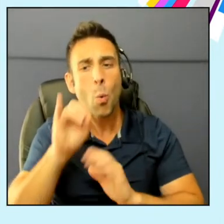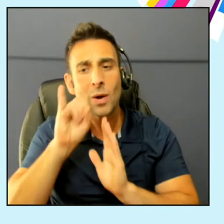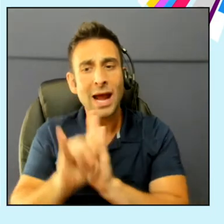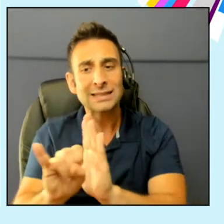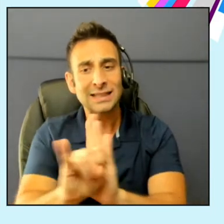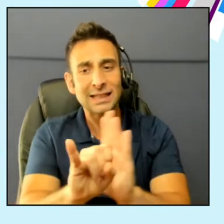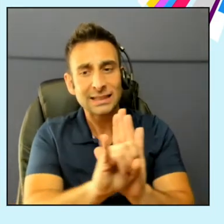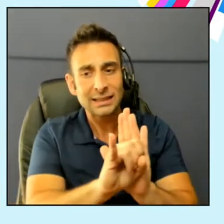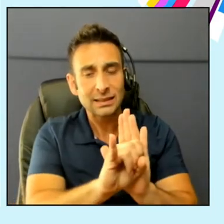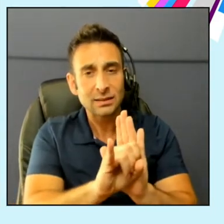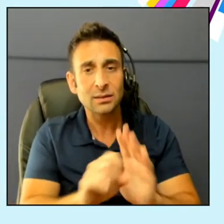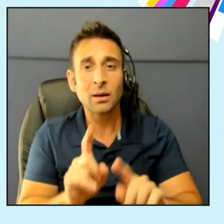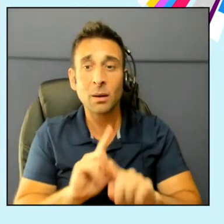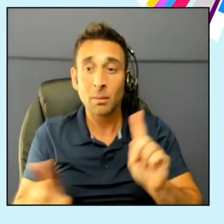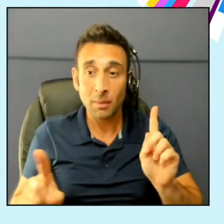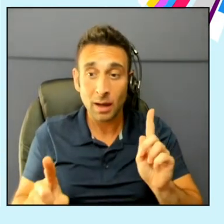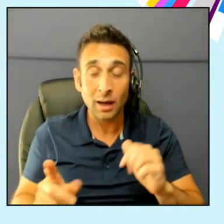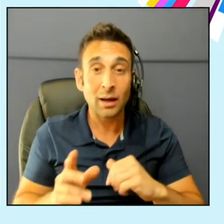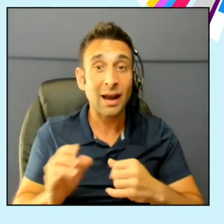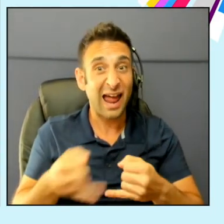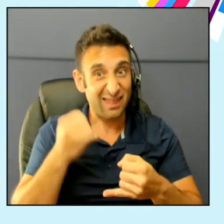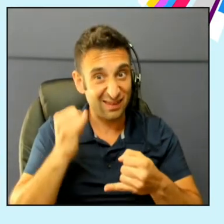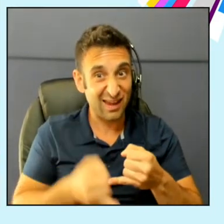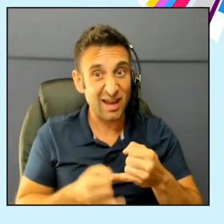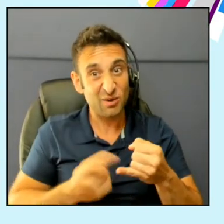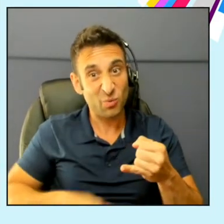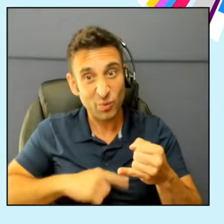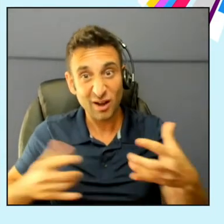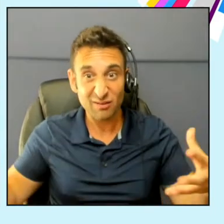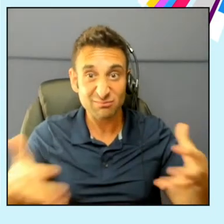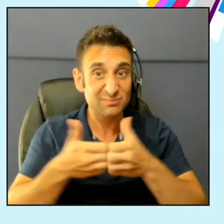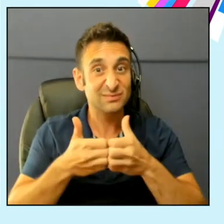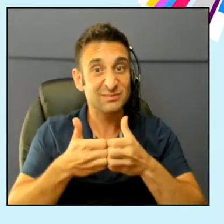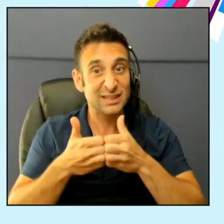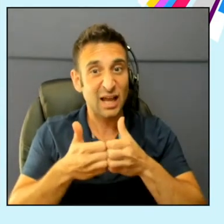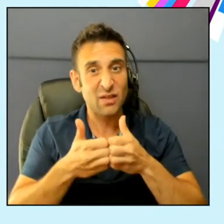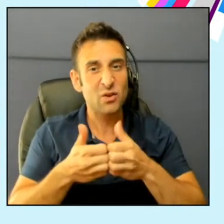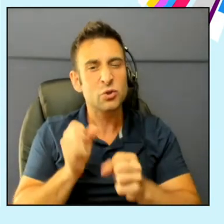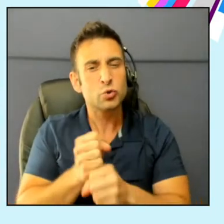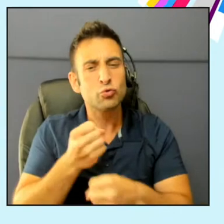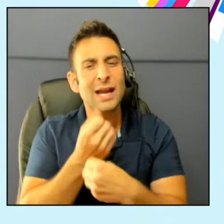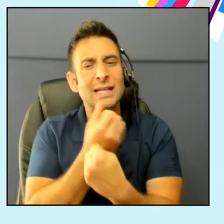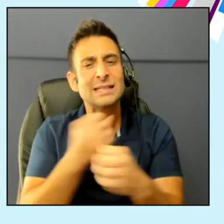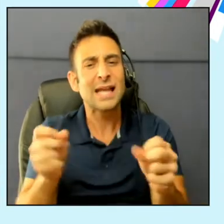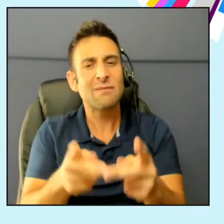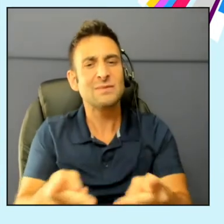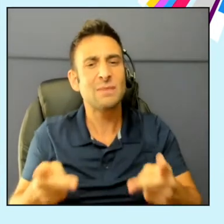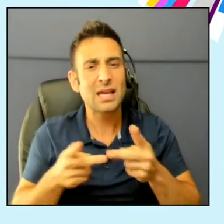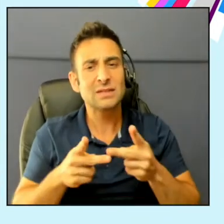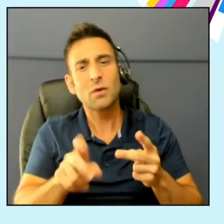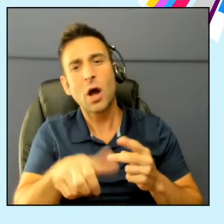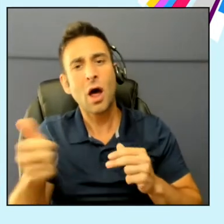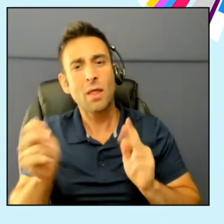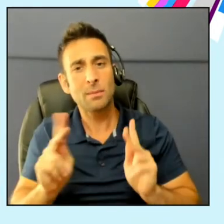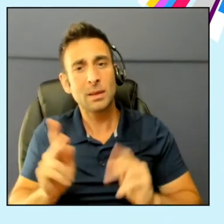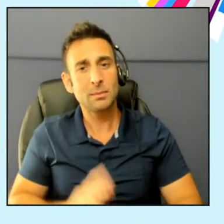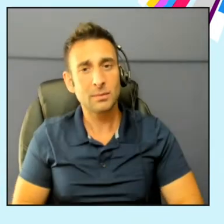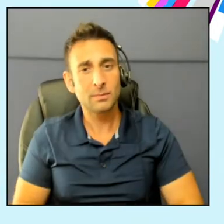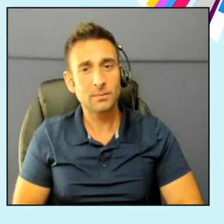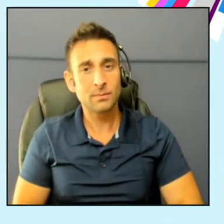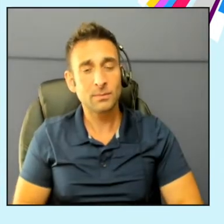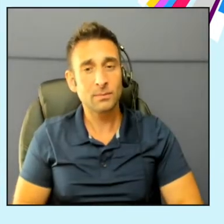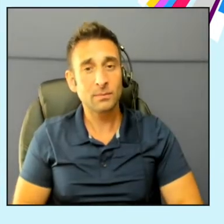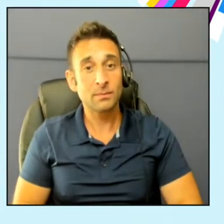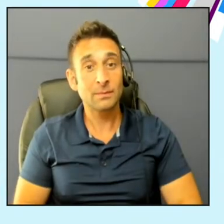end, we are in this together and we can create safe spaces for others. And if you have the opportunity